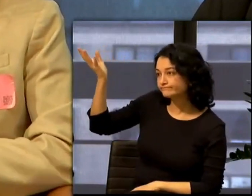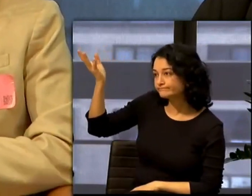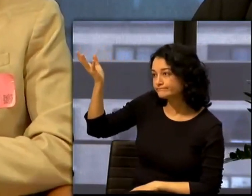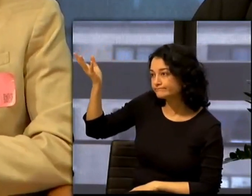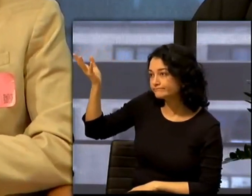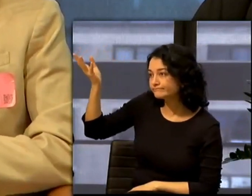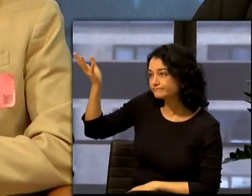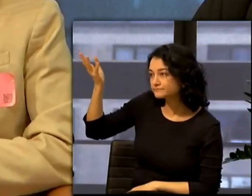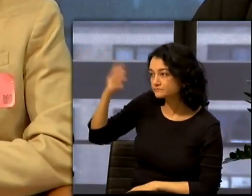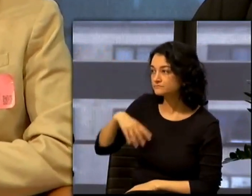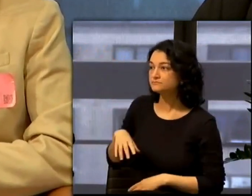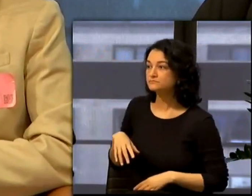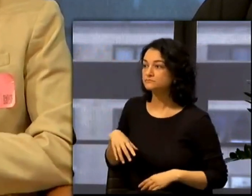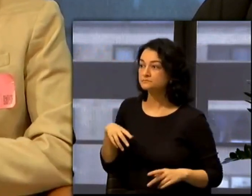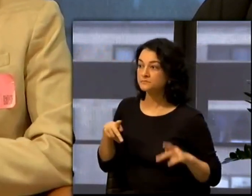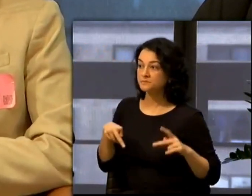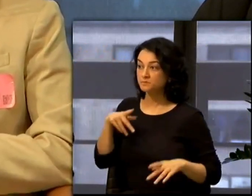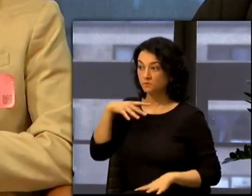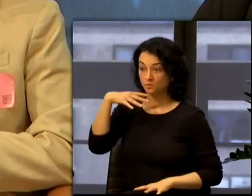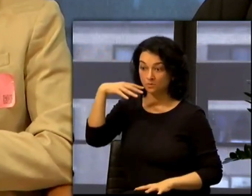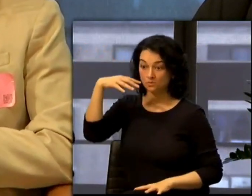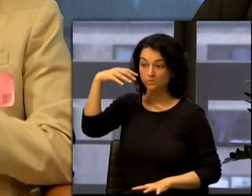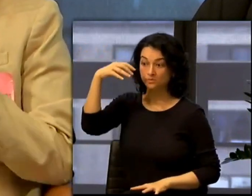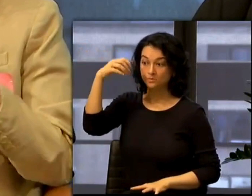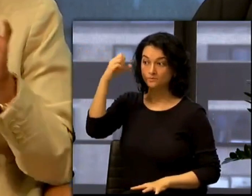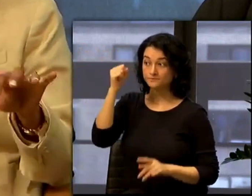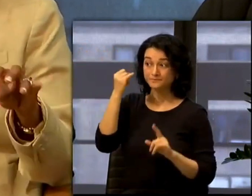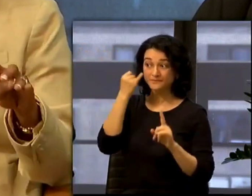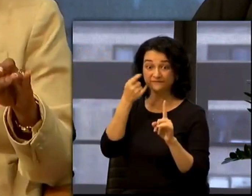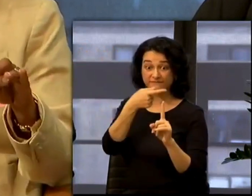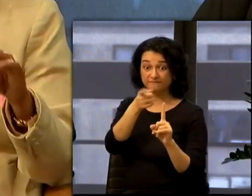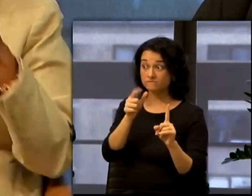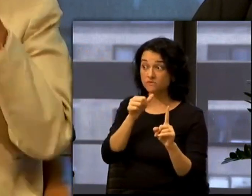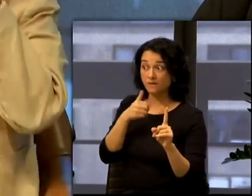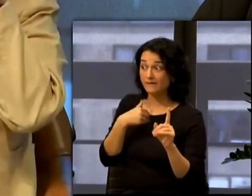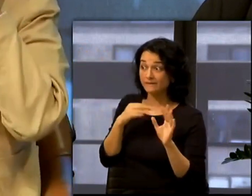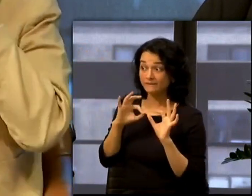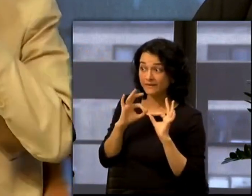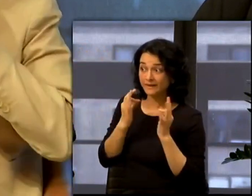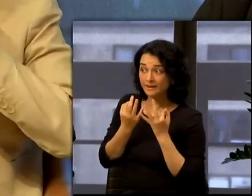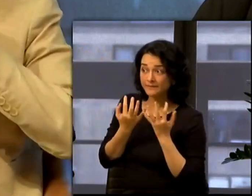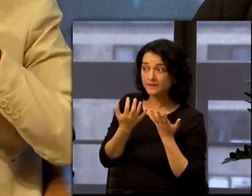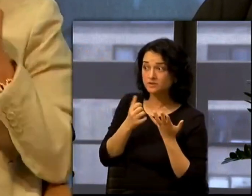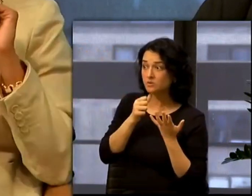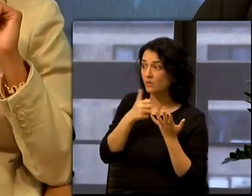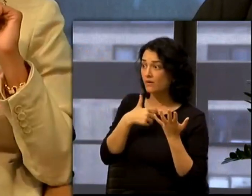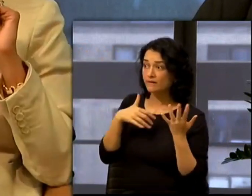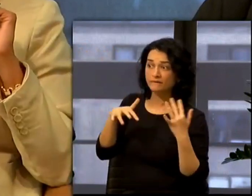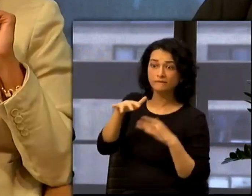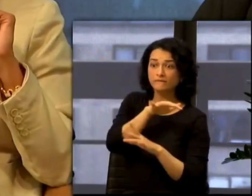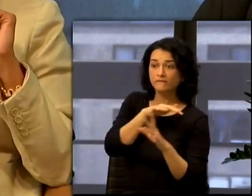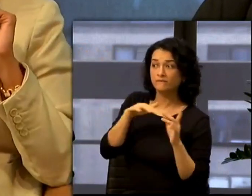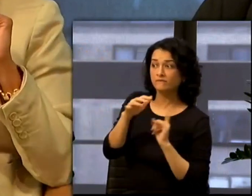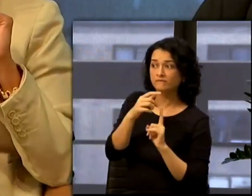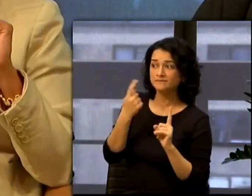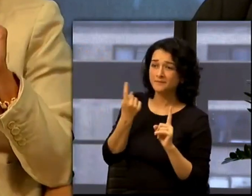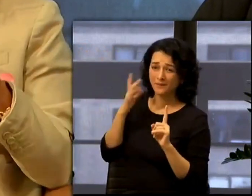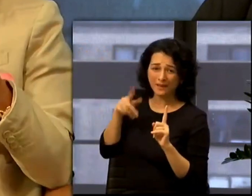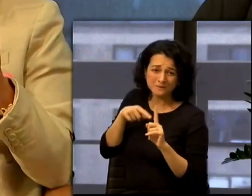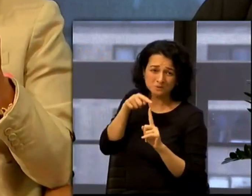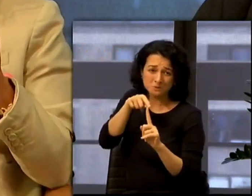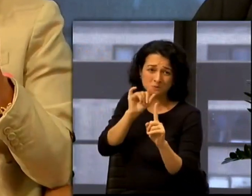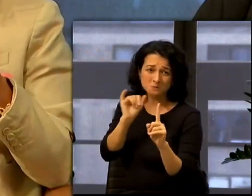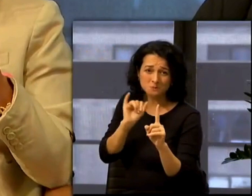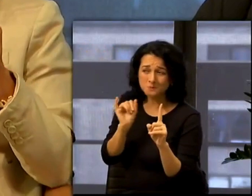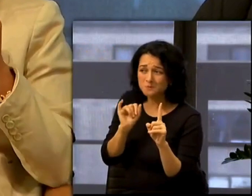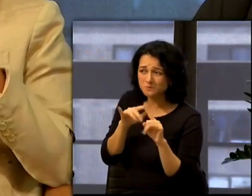now. And so there's really no need to try to act like these are completely separate groups. There was a hearing by the House Energy and Commerce